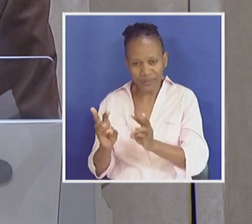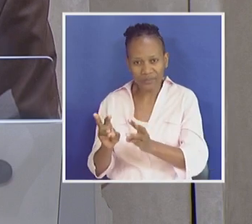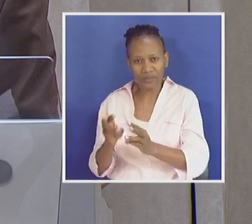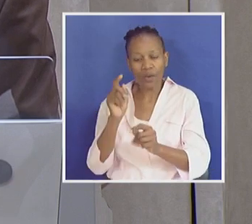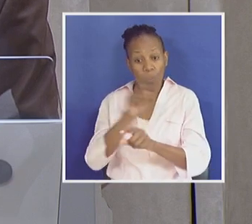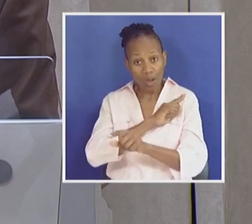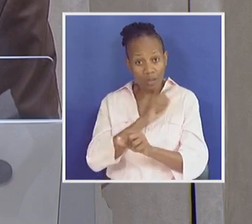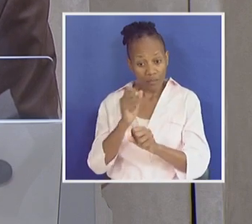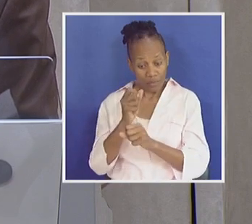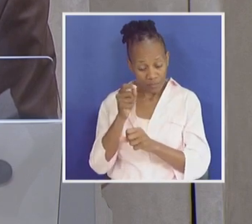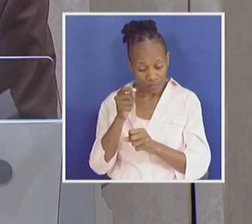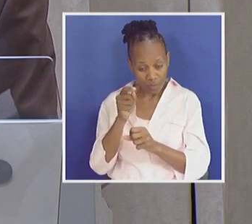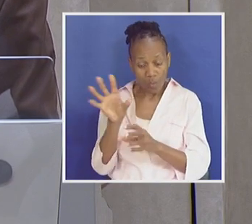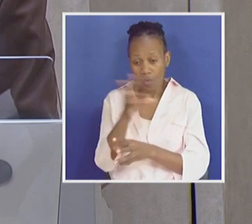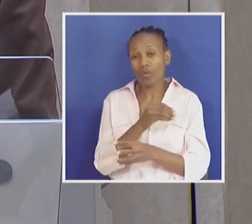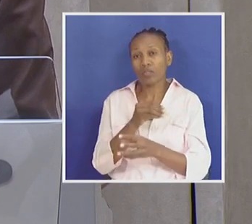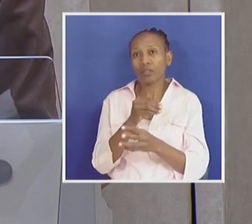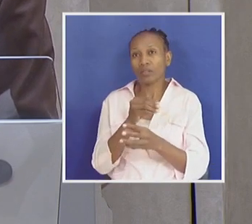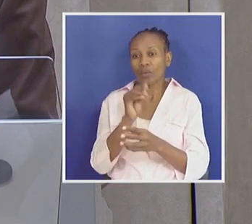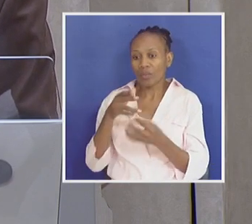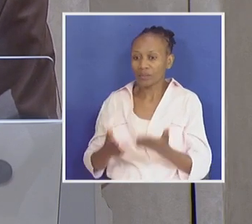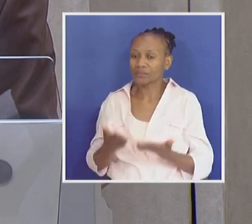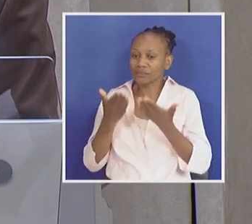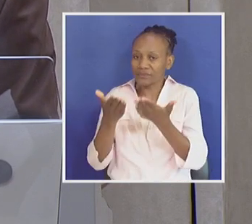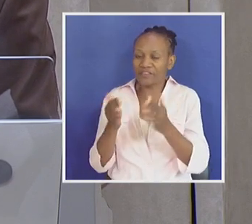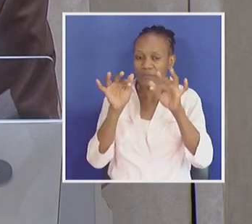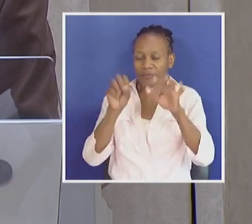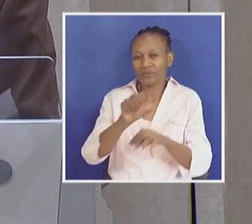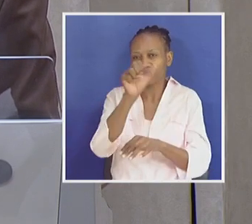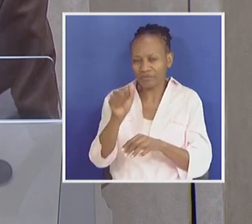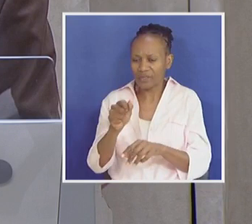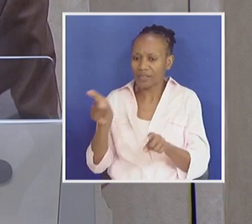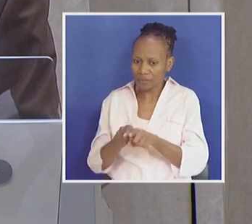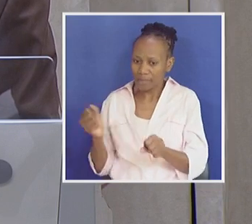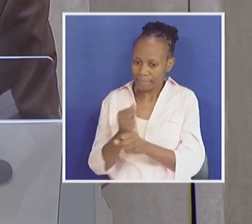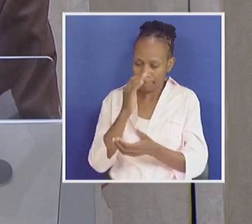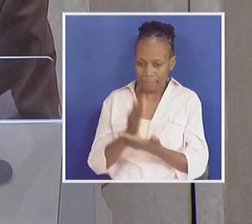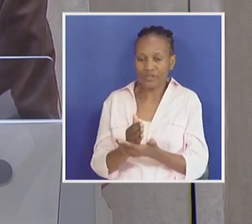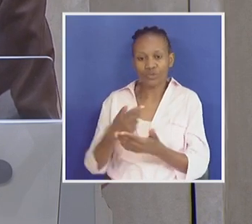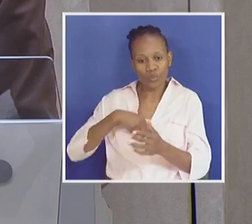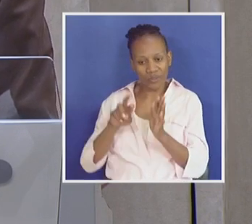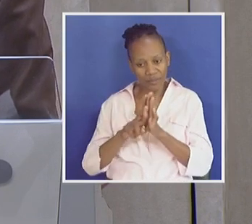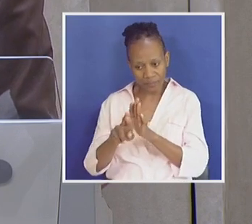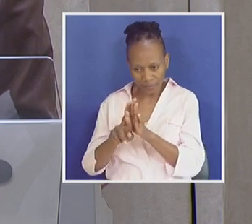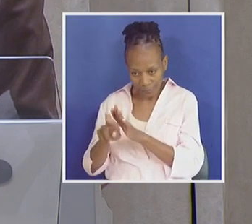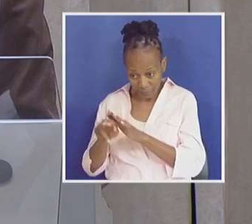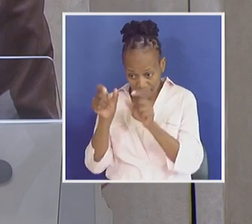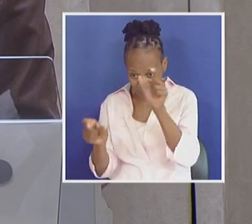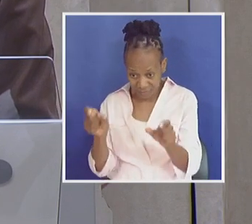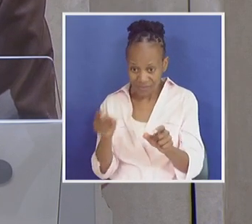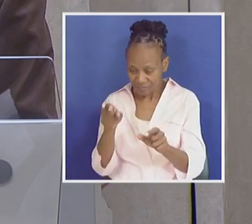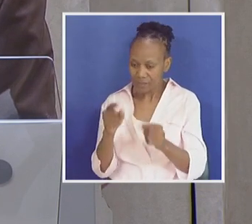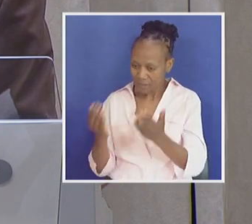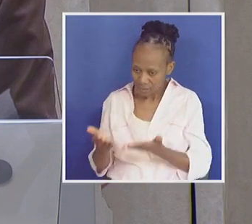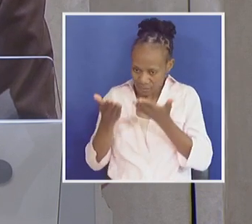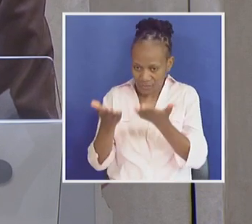procedurally invoked on behalf of the people of South Africa to ensure that public reps respect their mandate by making sure that service delivery